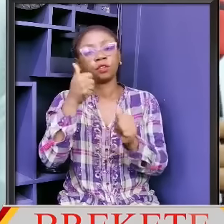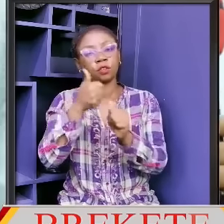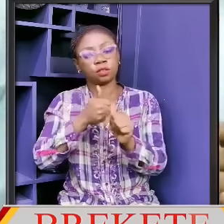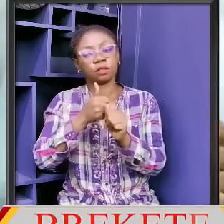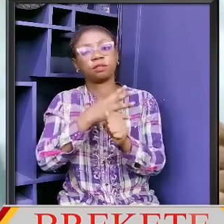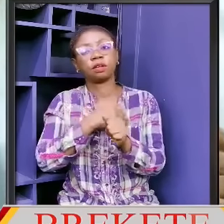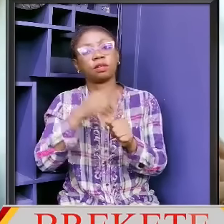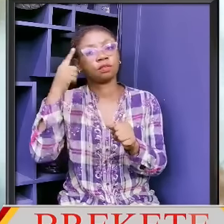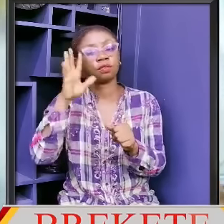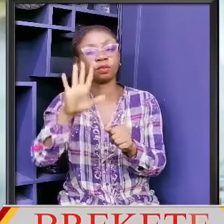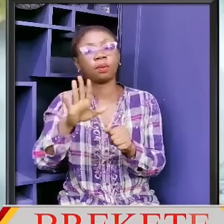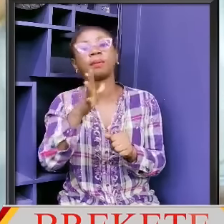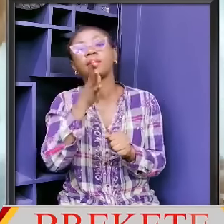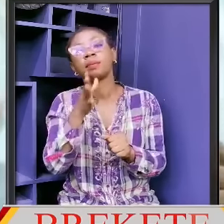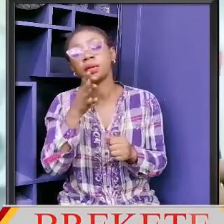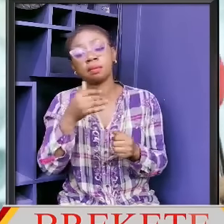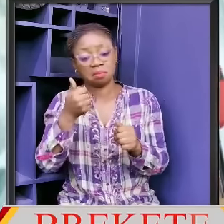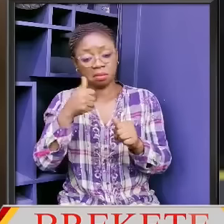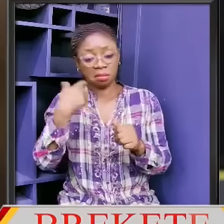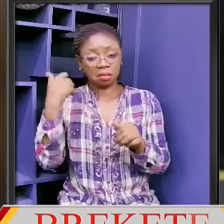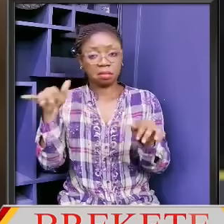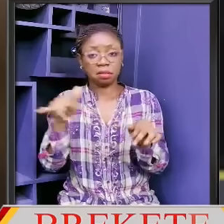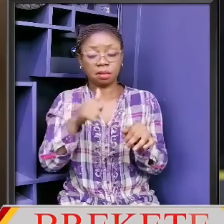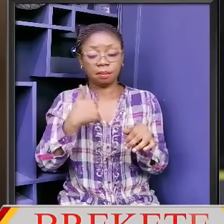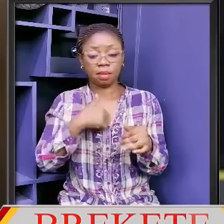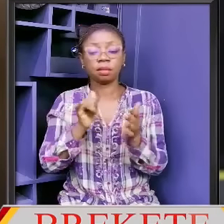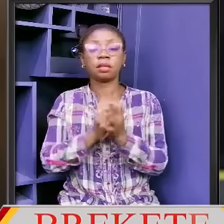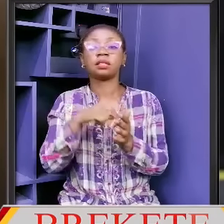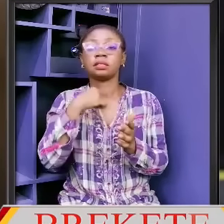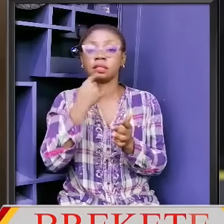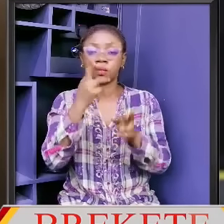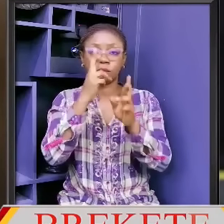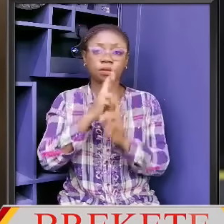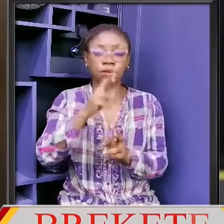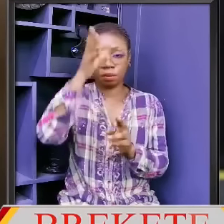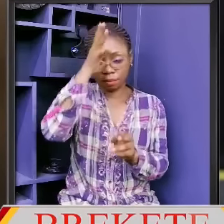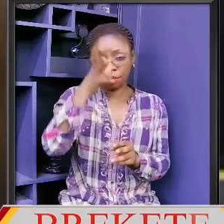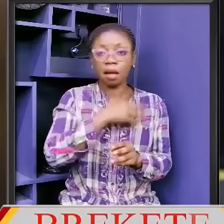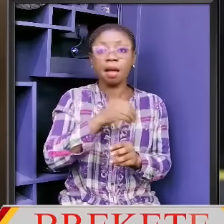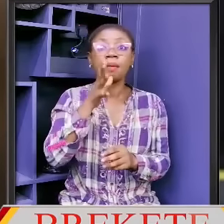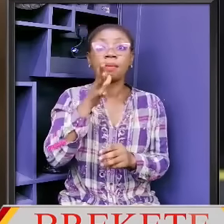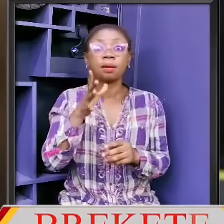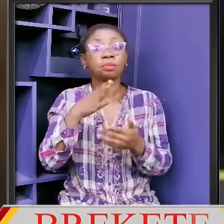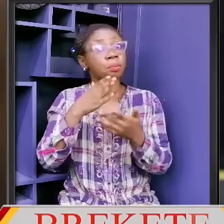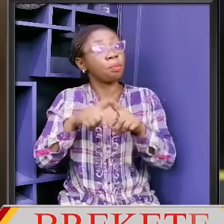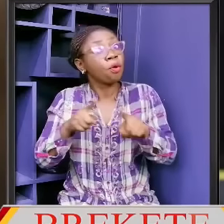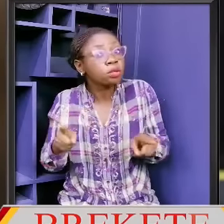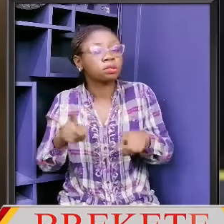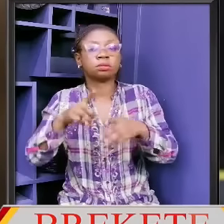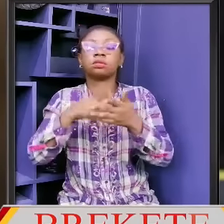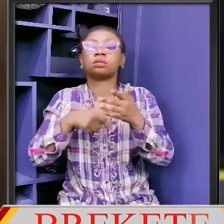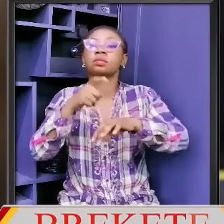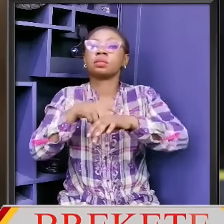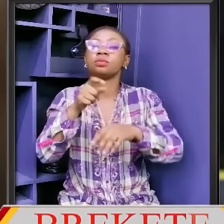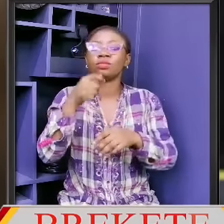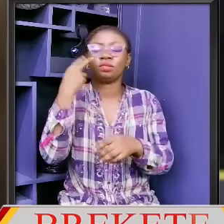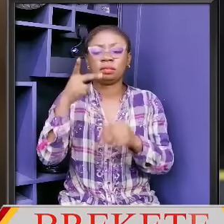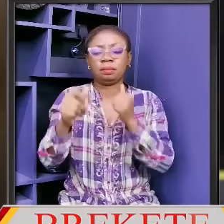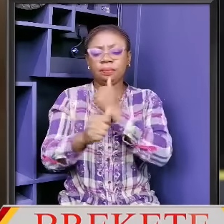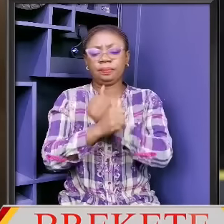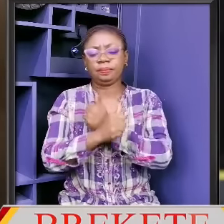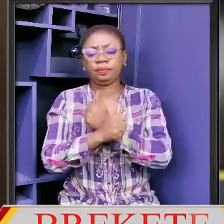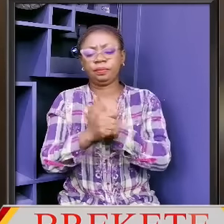where they toss and make, we respect our mama, respect our papa. You get waiting, you go see danger. Those days where they talk,